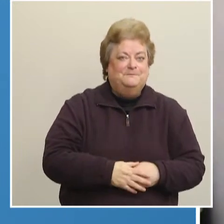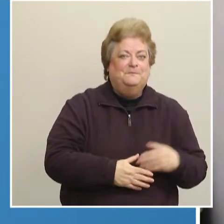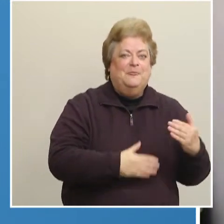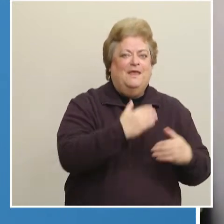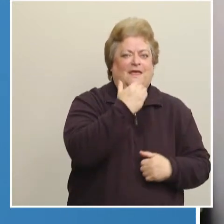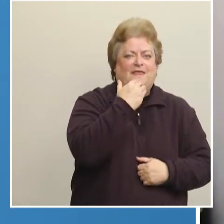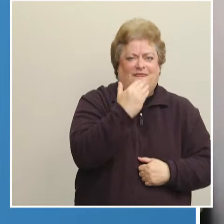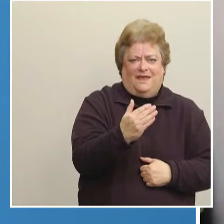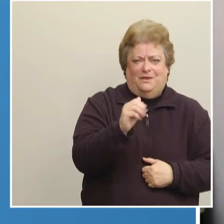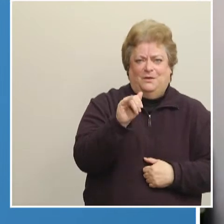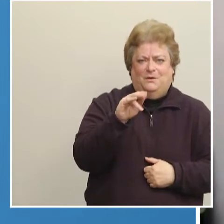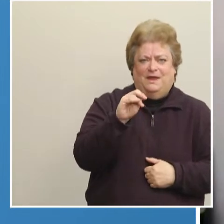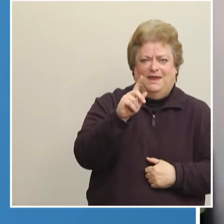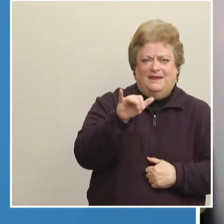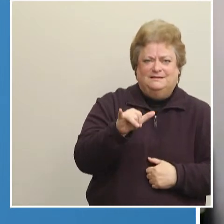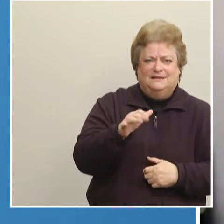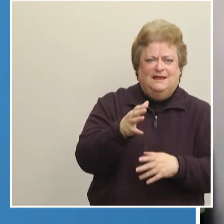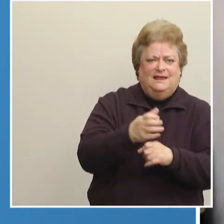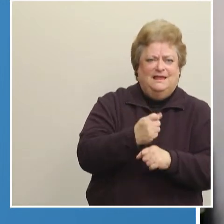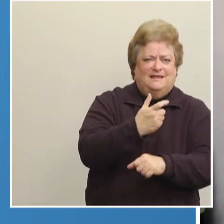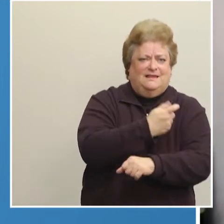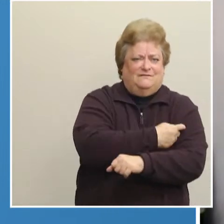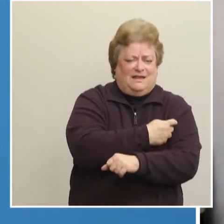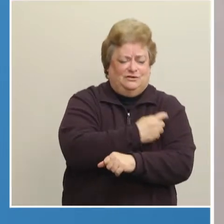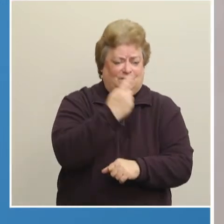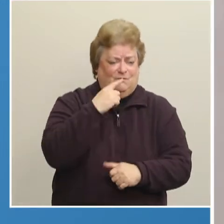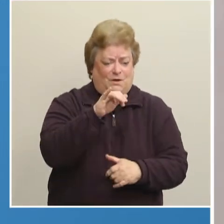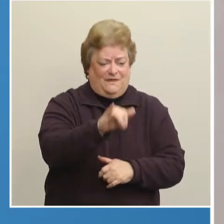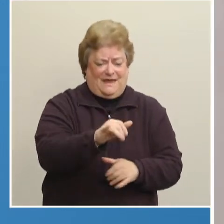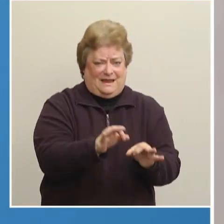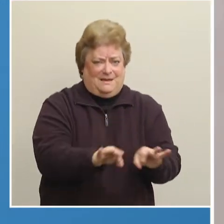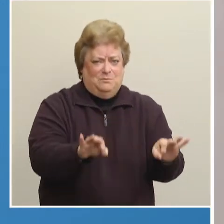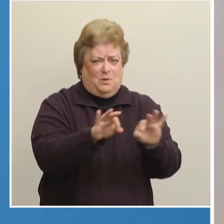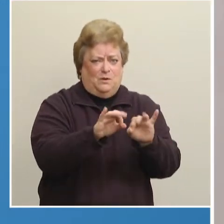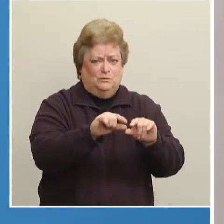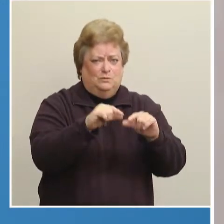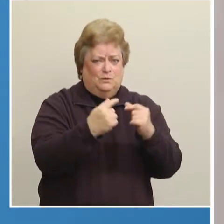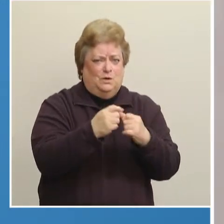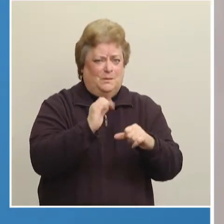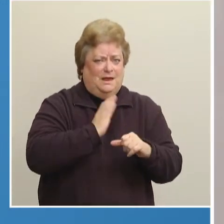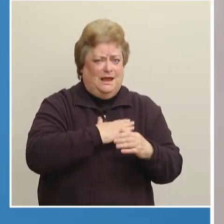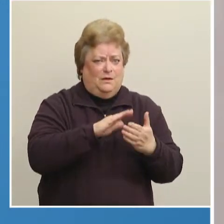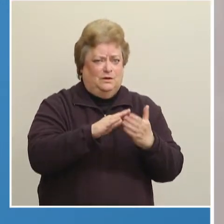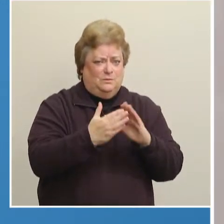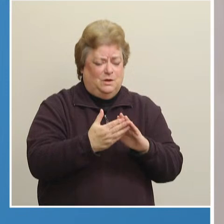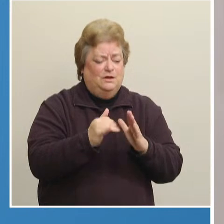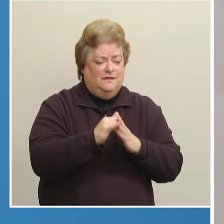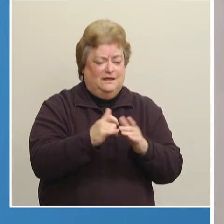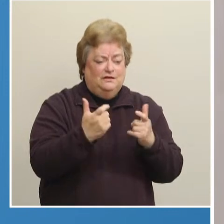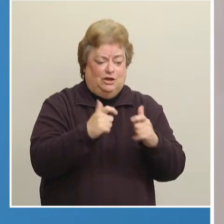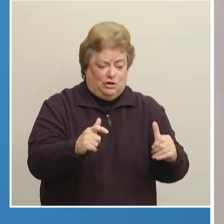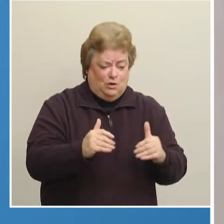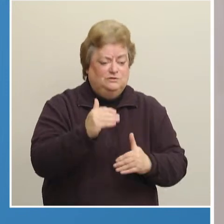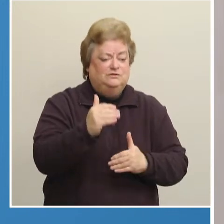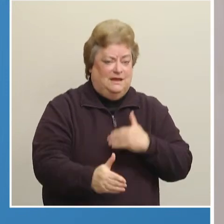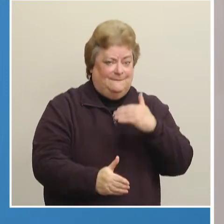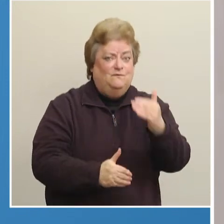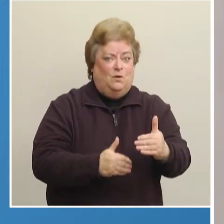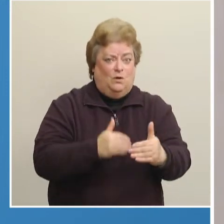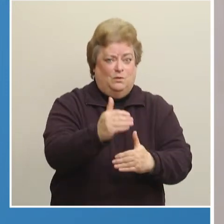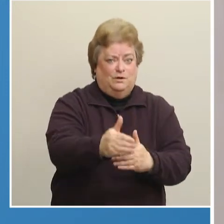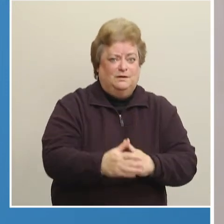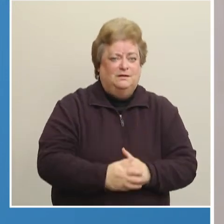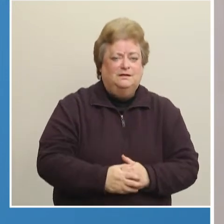Ainsley. Getting vaccinations to this critical group in our community is another huge step forward. At